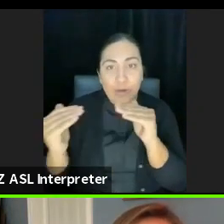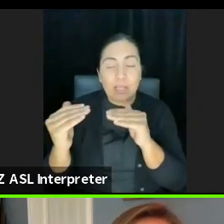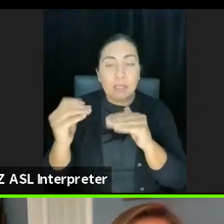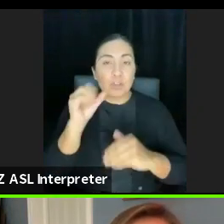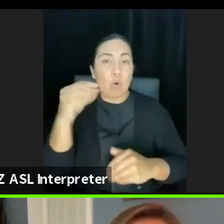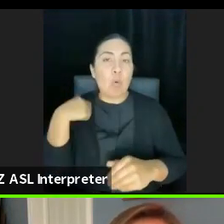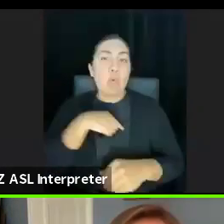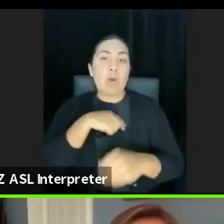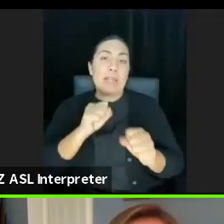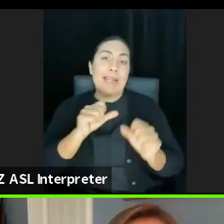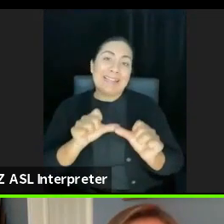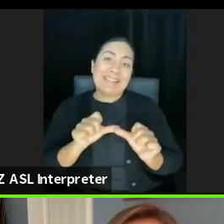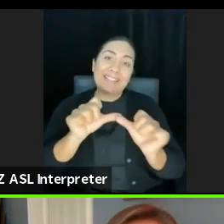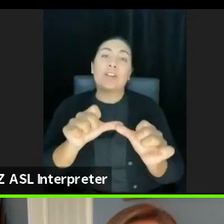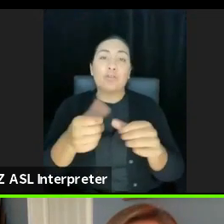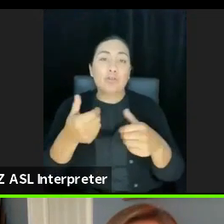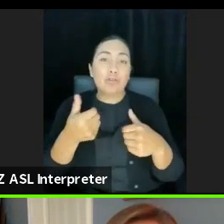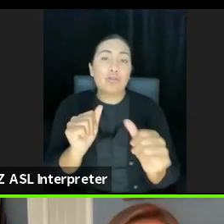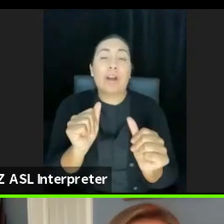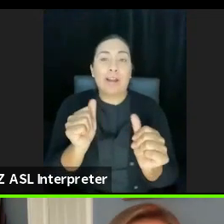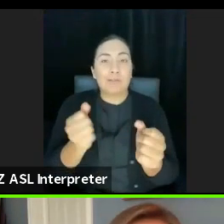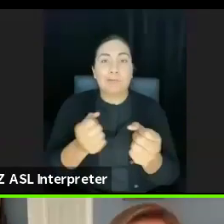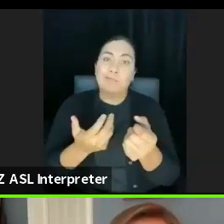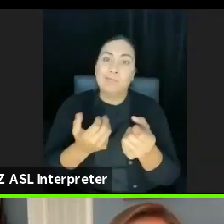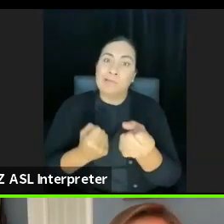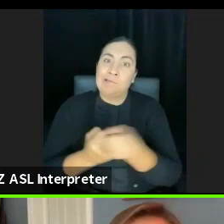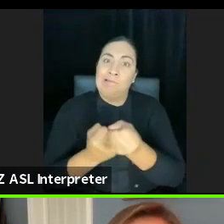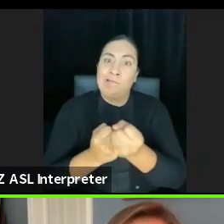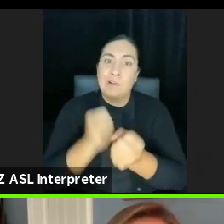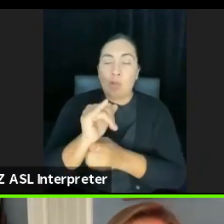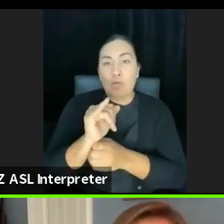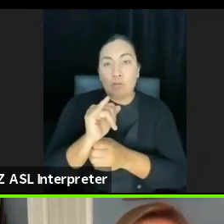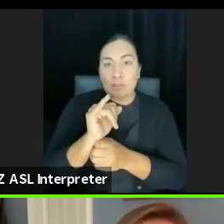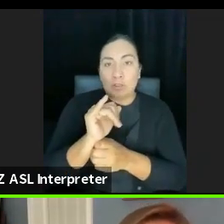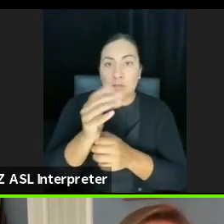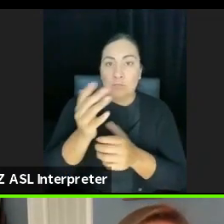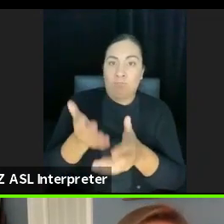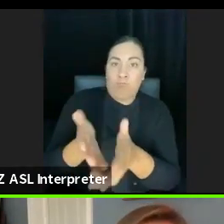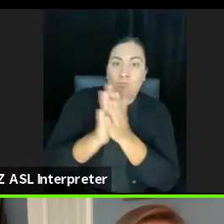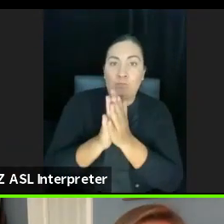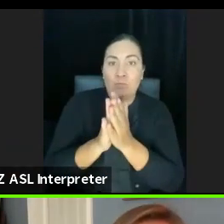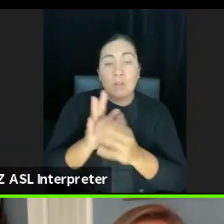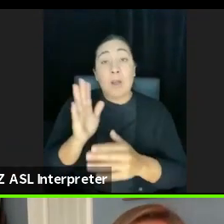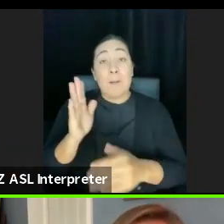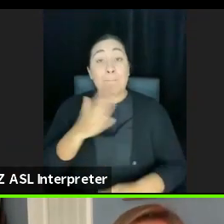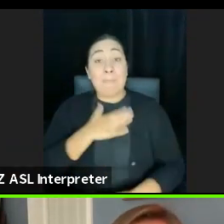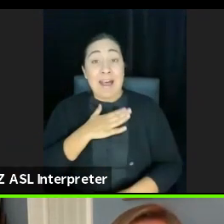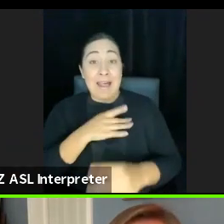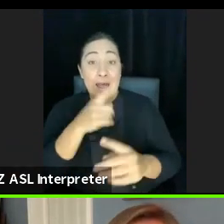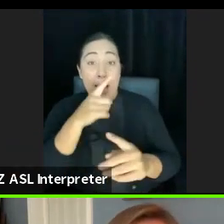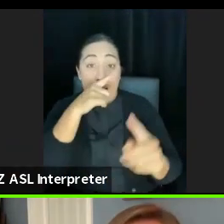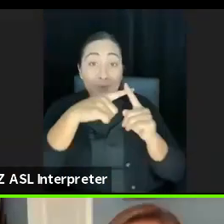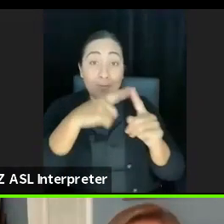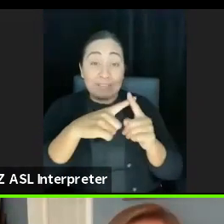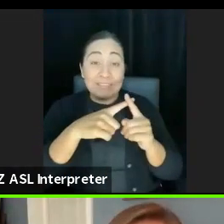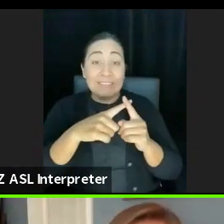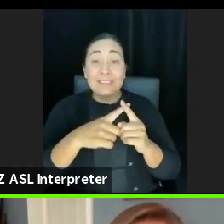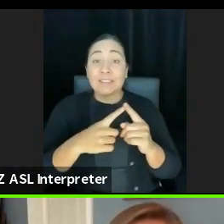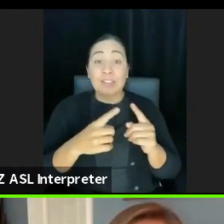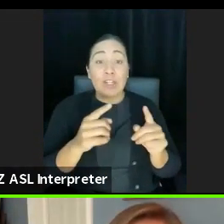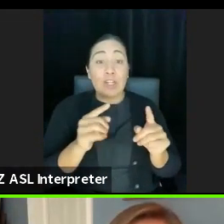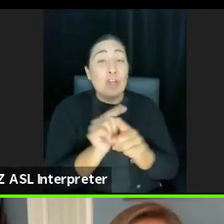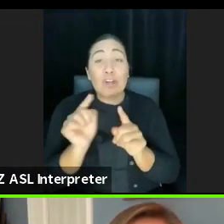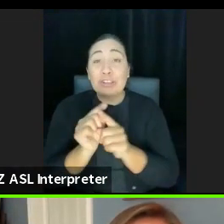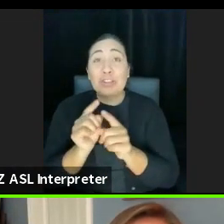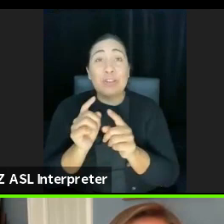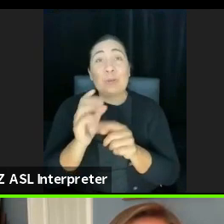those agendas forward and provide more access. My optimistic side, building on Claudia's feeling complex during